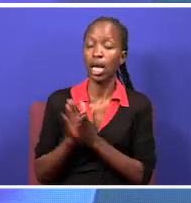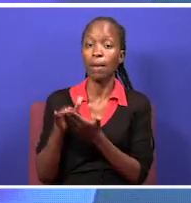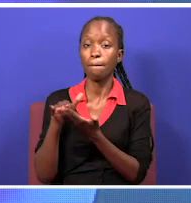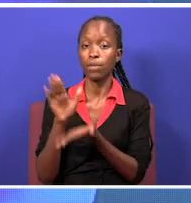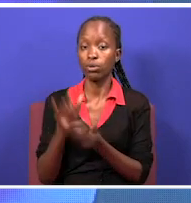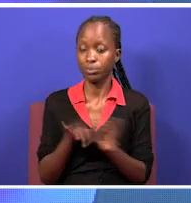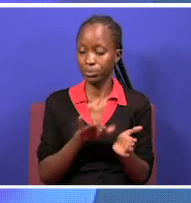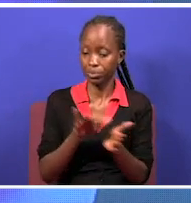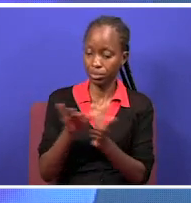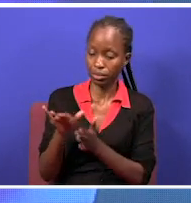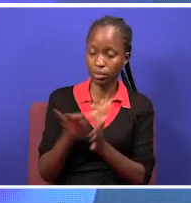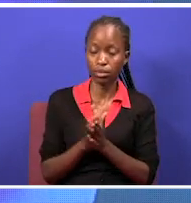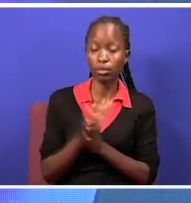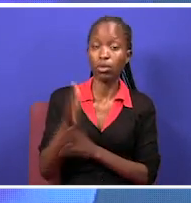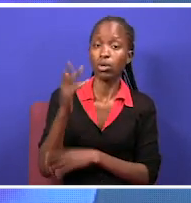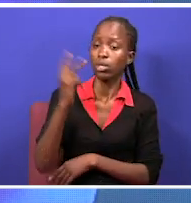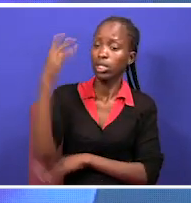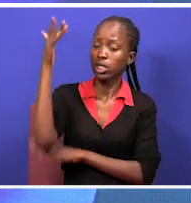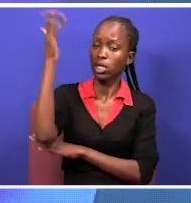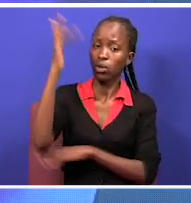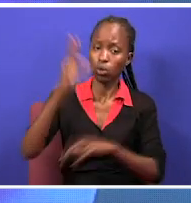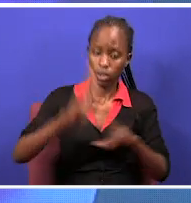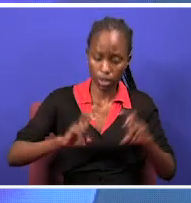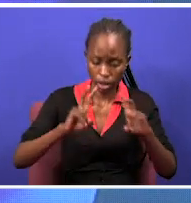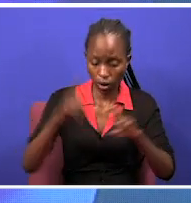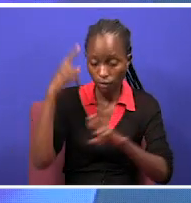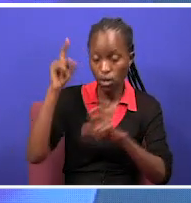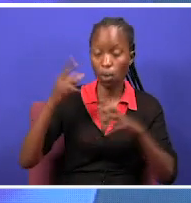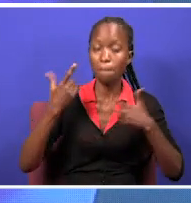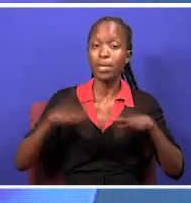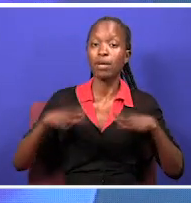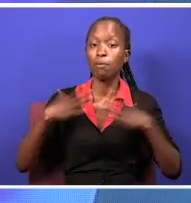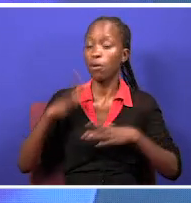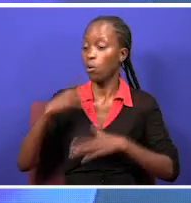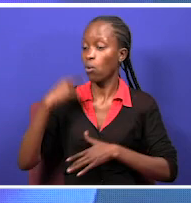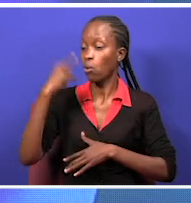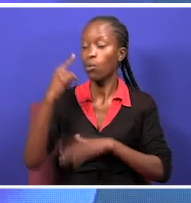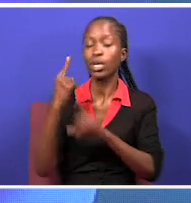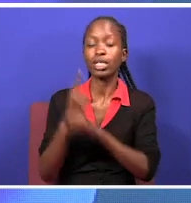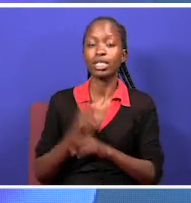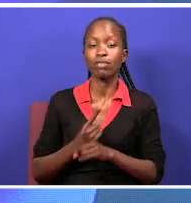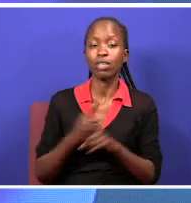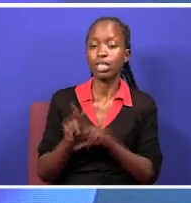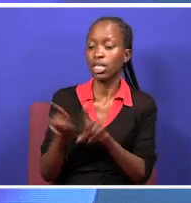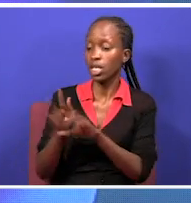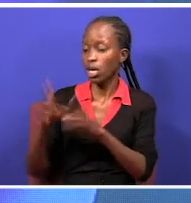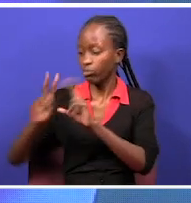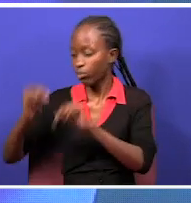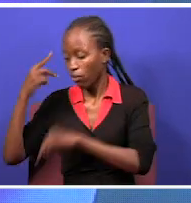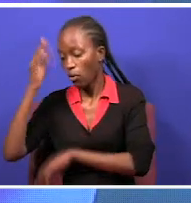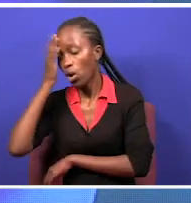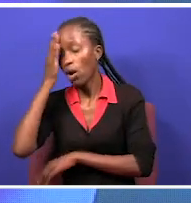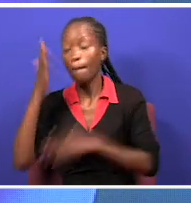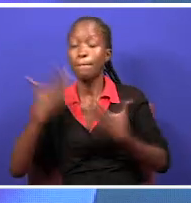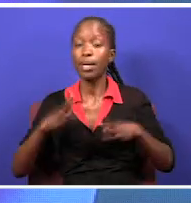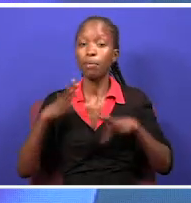You see, God is still looking for a people who are different, the way he looked for Israel, a